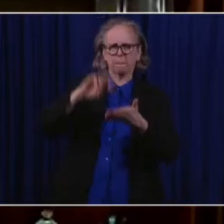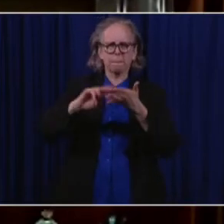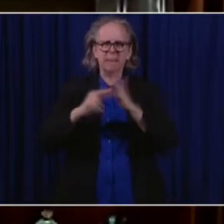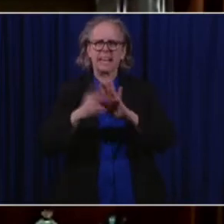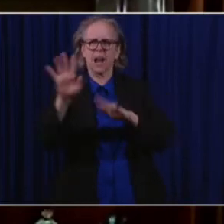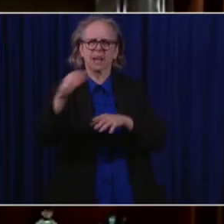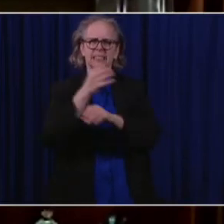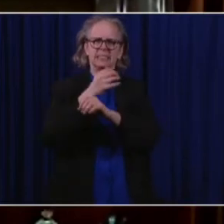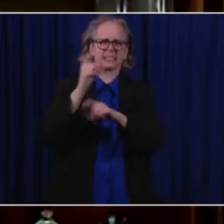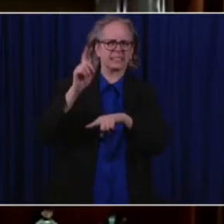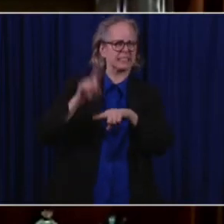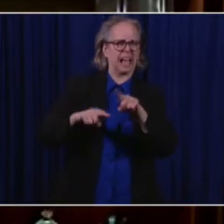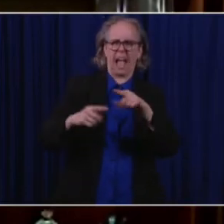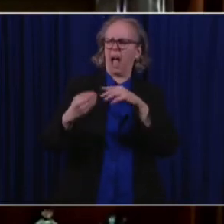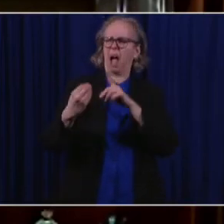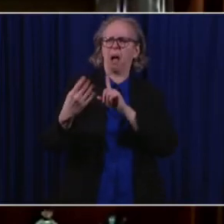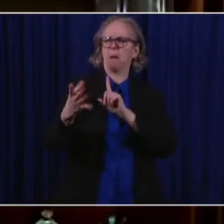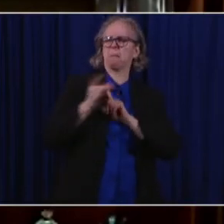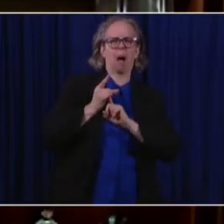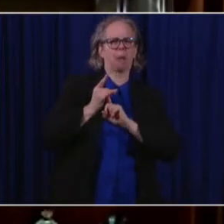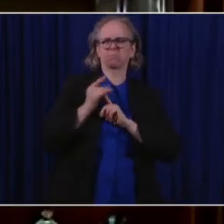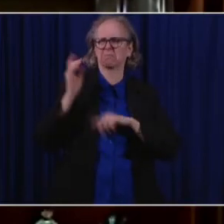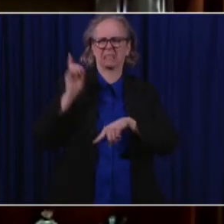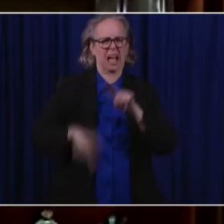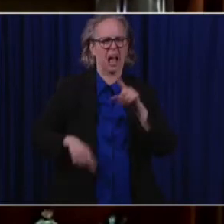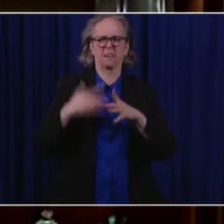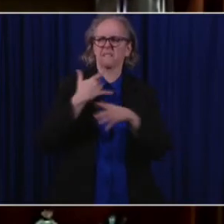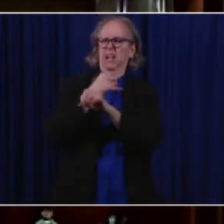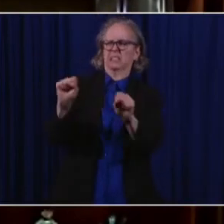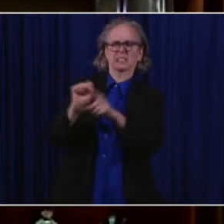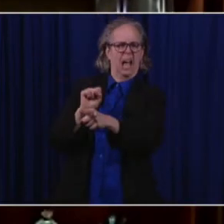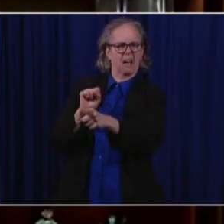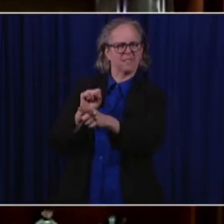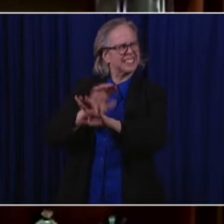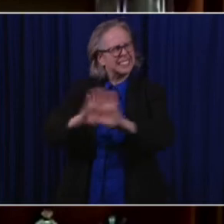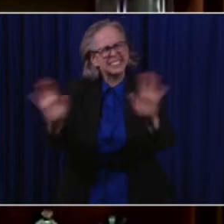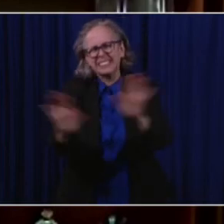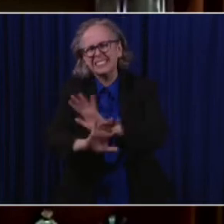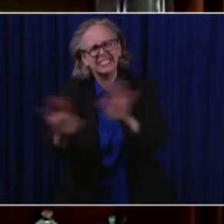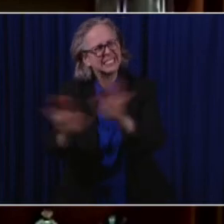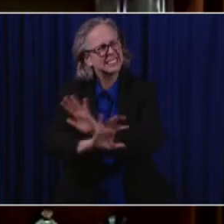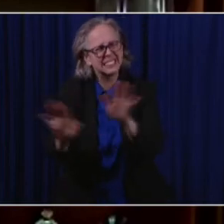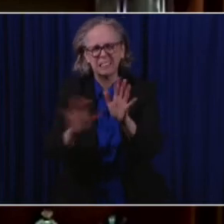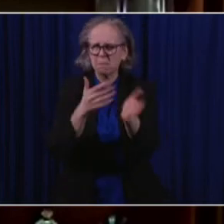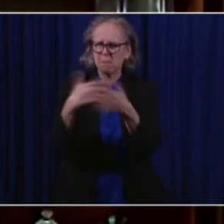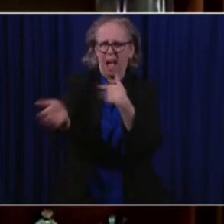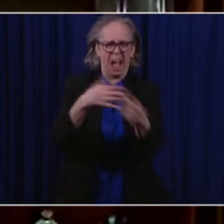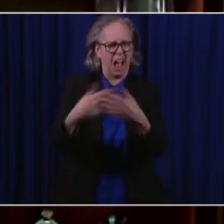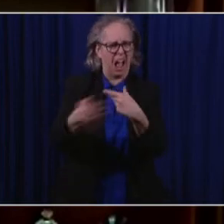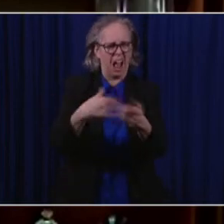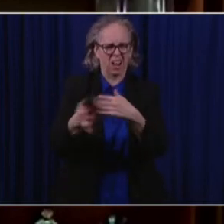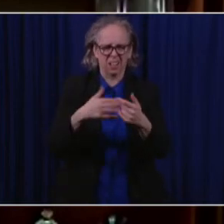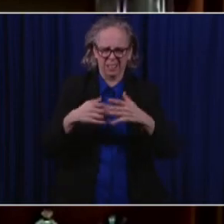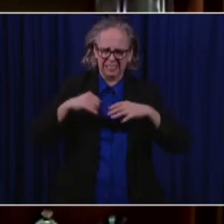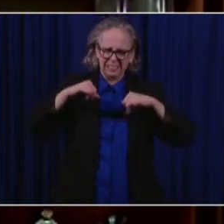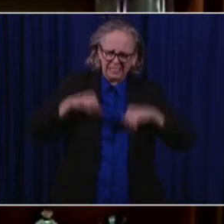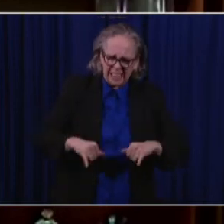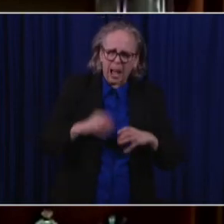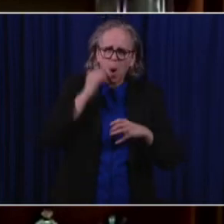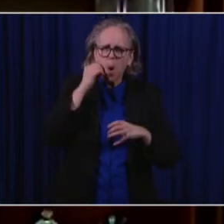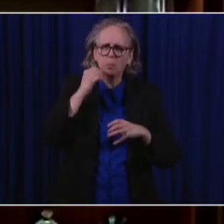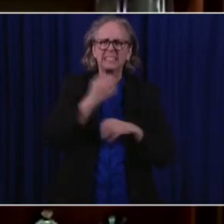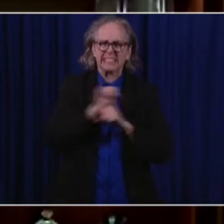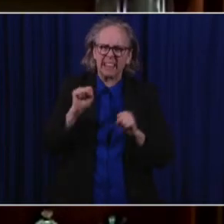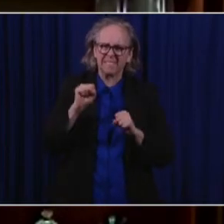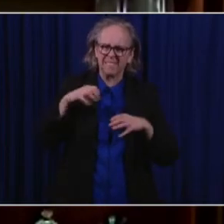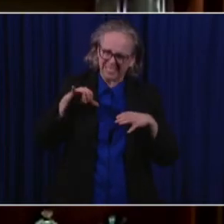see is that we all consider our home safe. And so the idea about wearing a mask inside your home seems